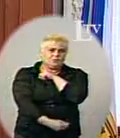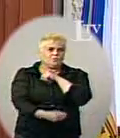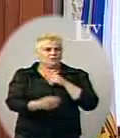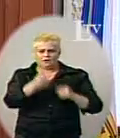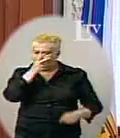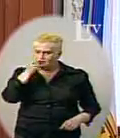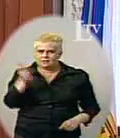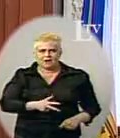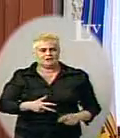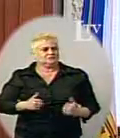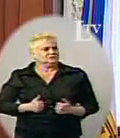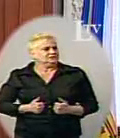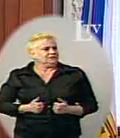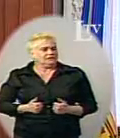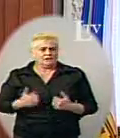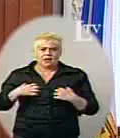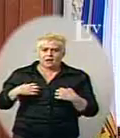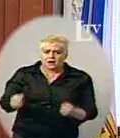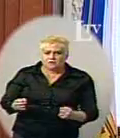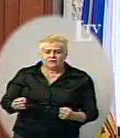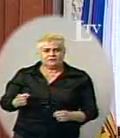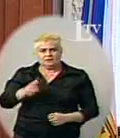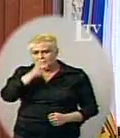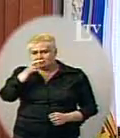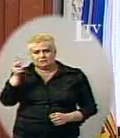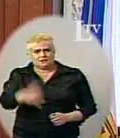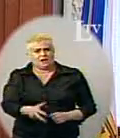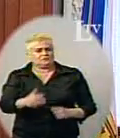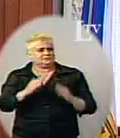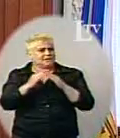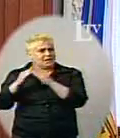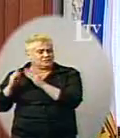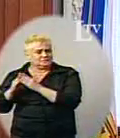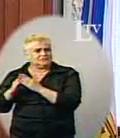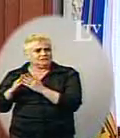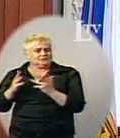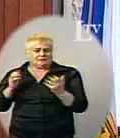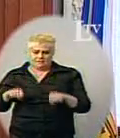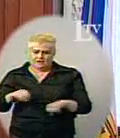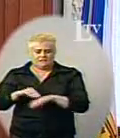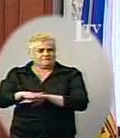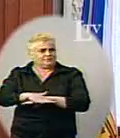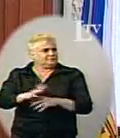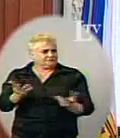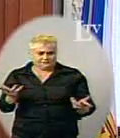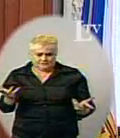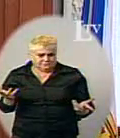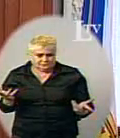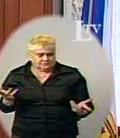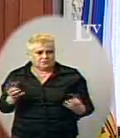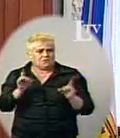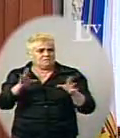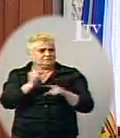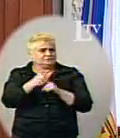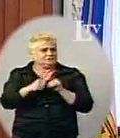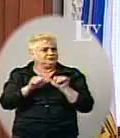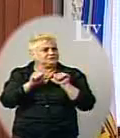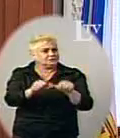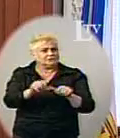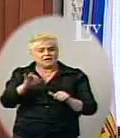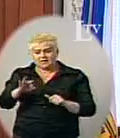housing can be a large part of the problem. Healthy families live in healthy, sustainable